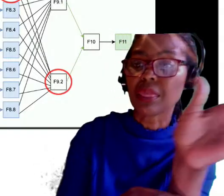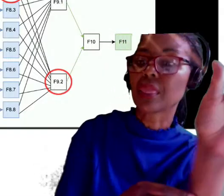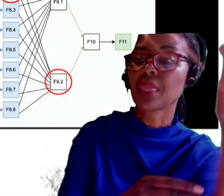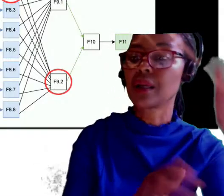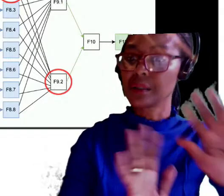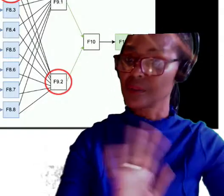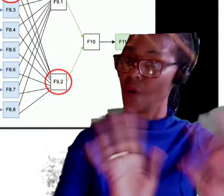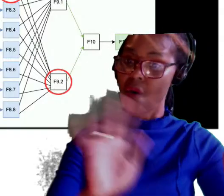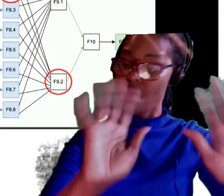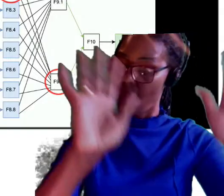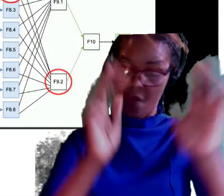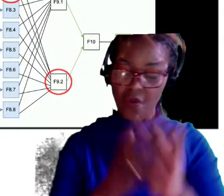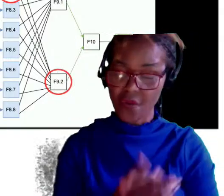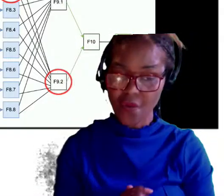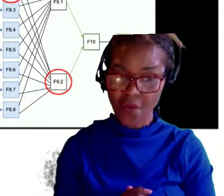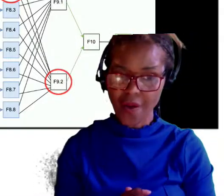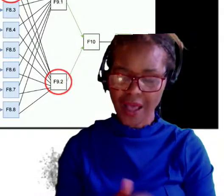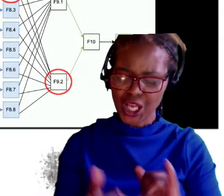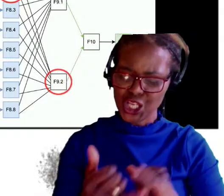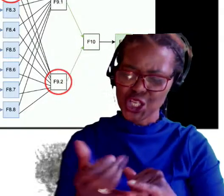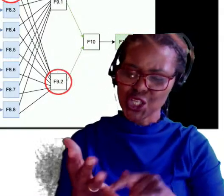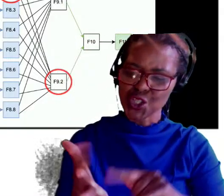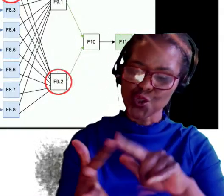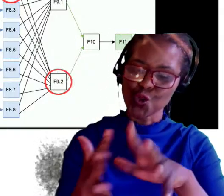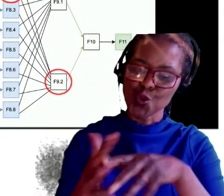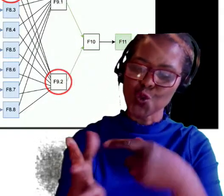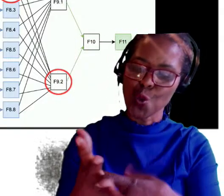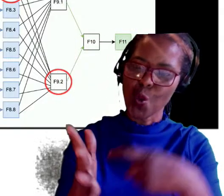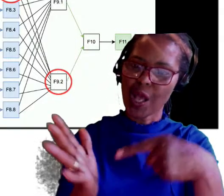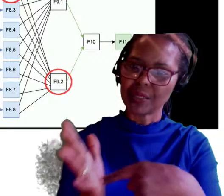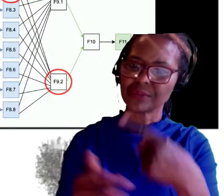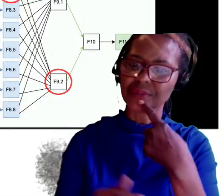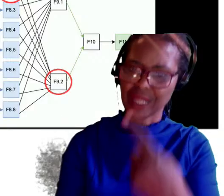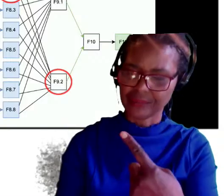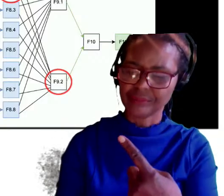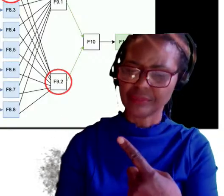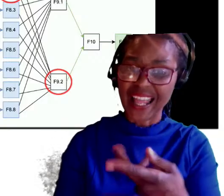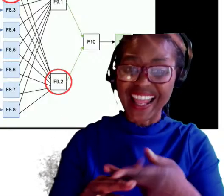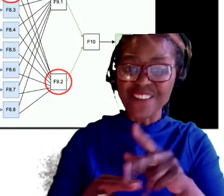who said, I suspect if you add any more to it, you're kind of putting a hat on a hat.